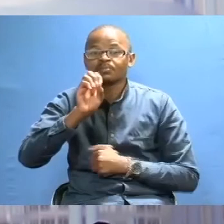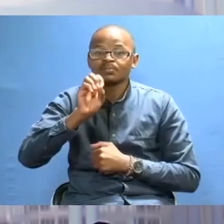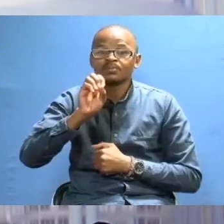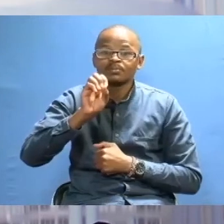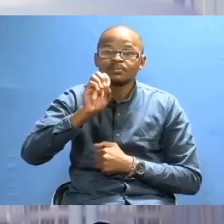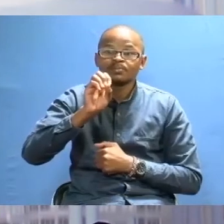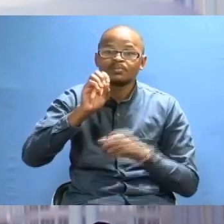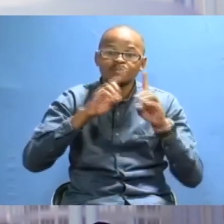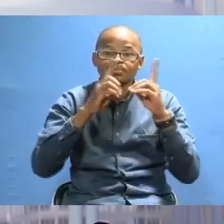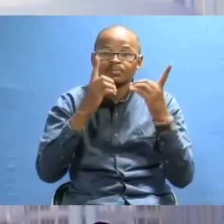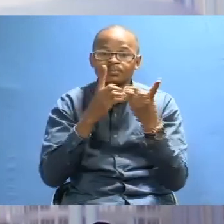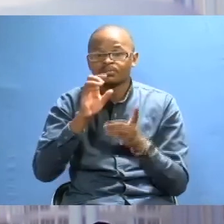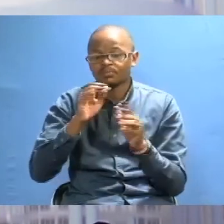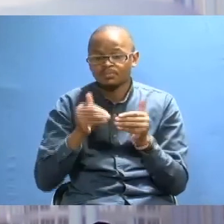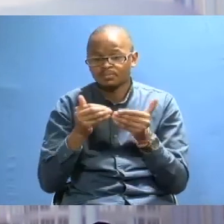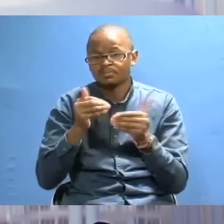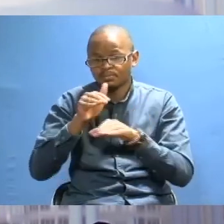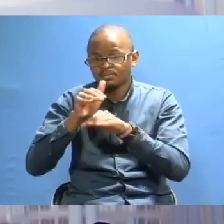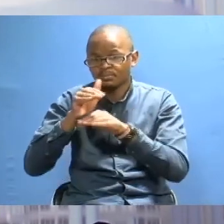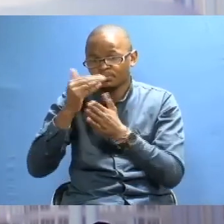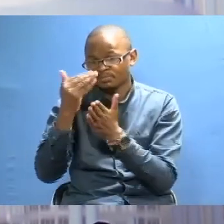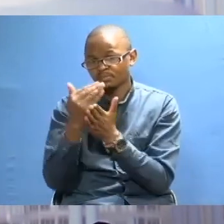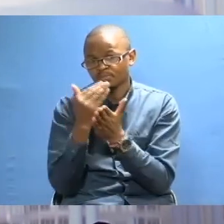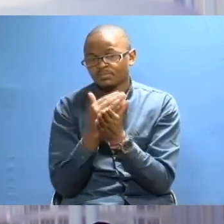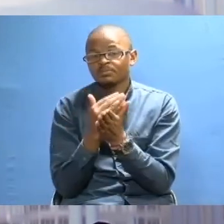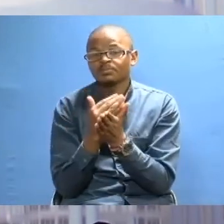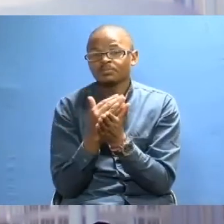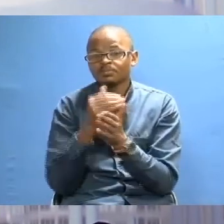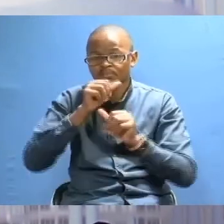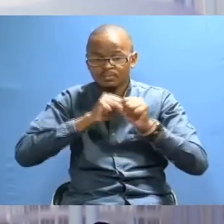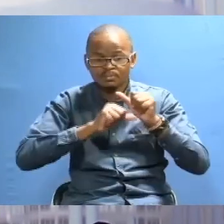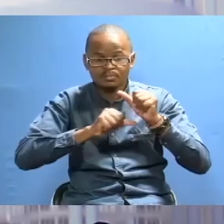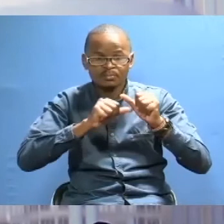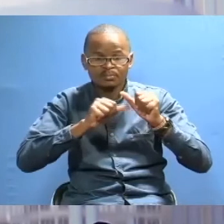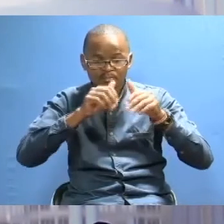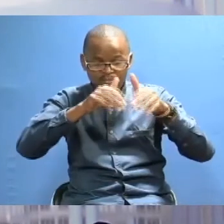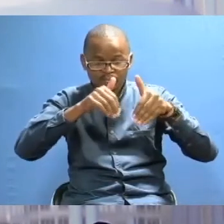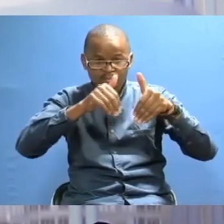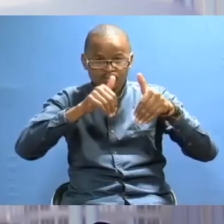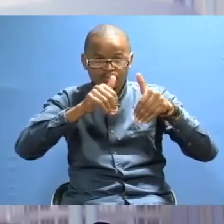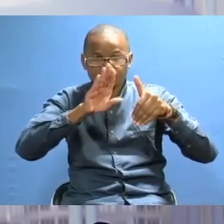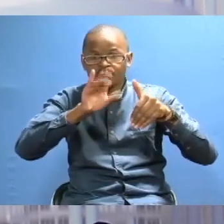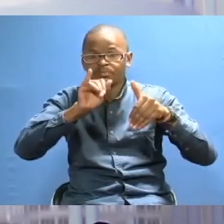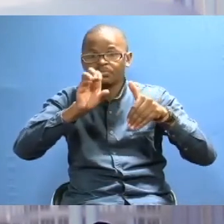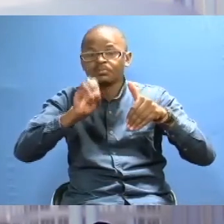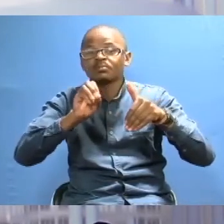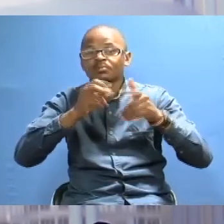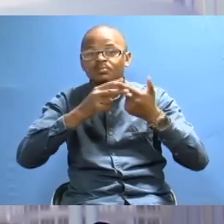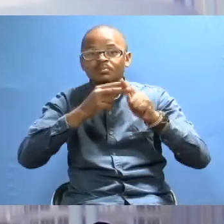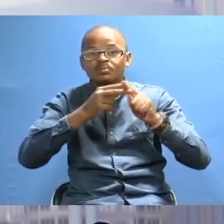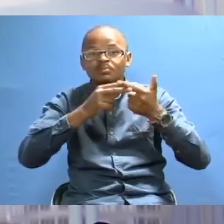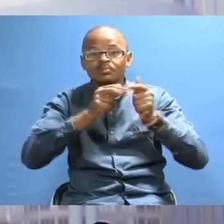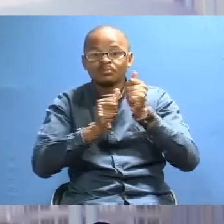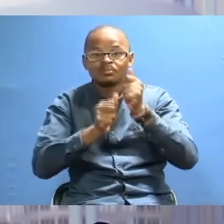0725-396-620. The department offers the following program: Bachelor of Science, Agricultural and Biosystems